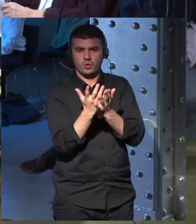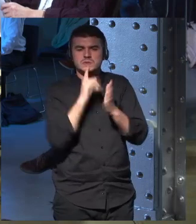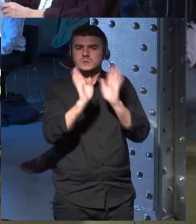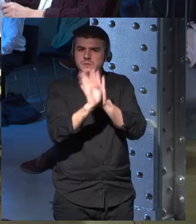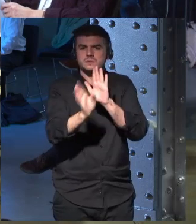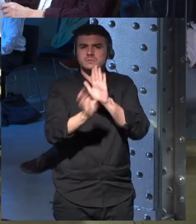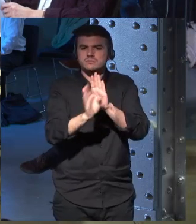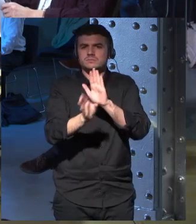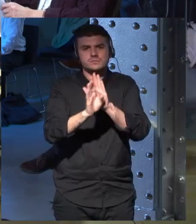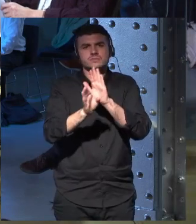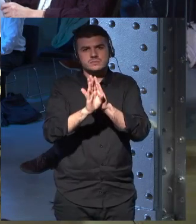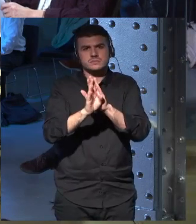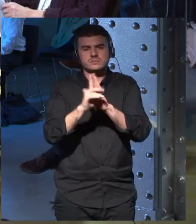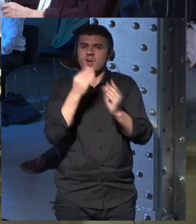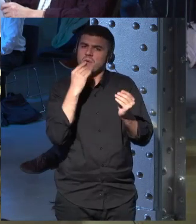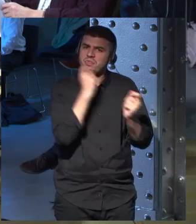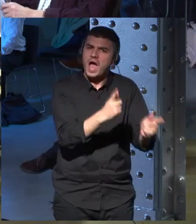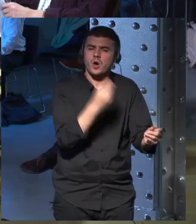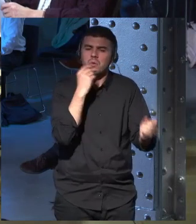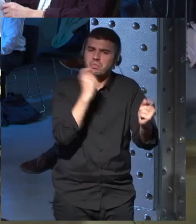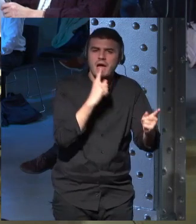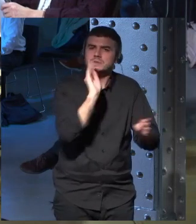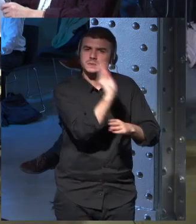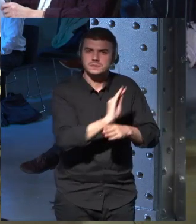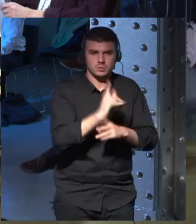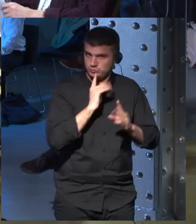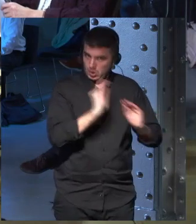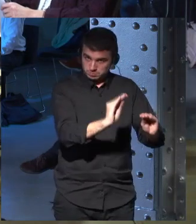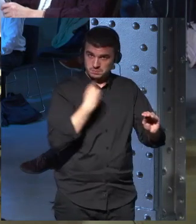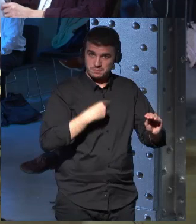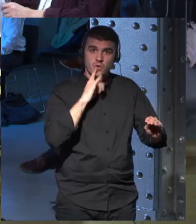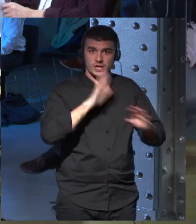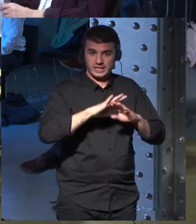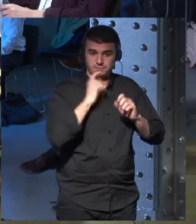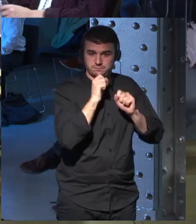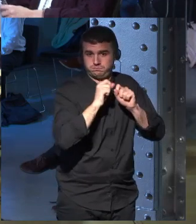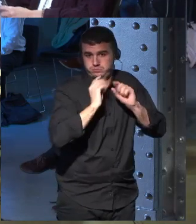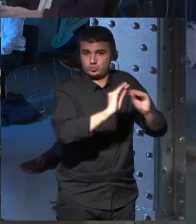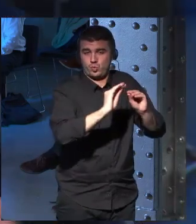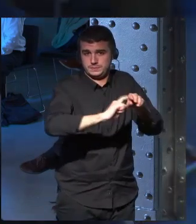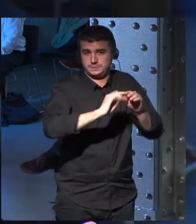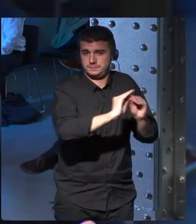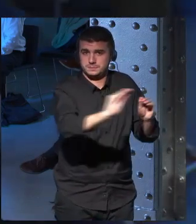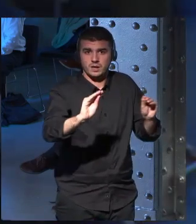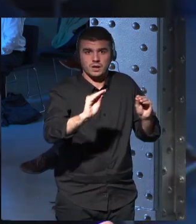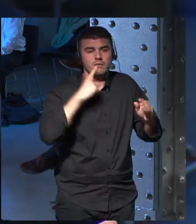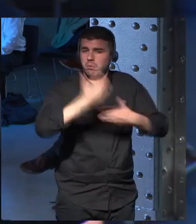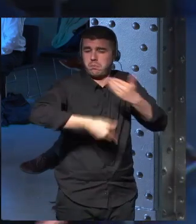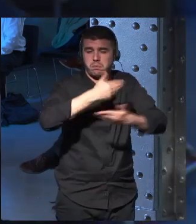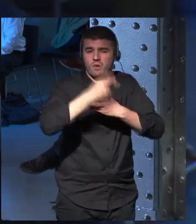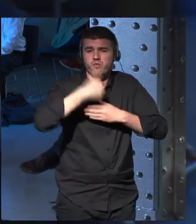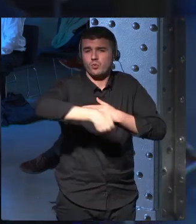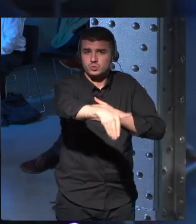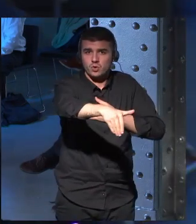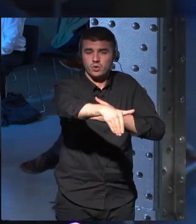caring for them and their progeny indefinitely into the future? Cattle are domesticated